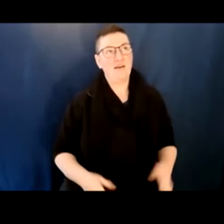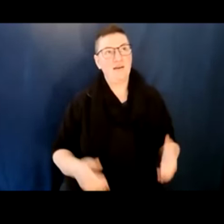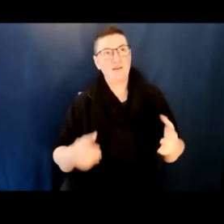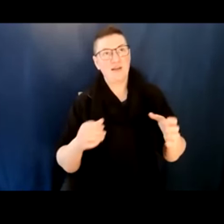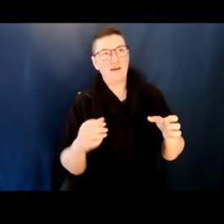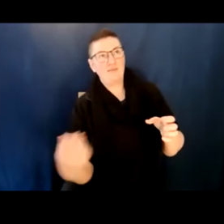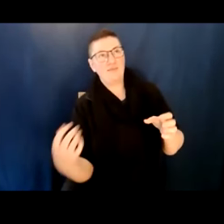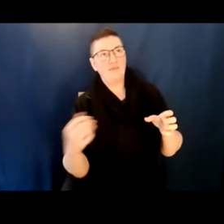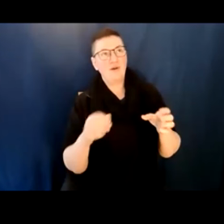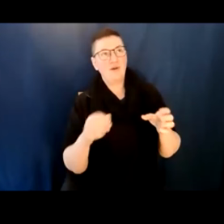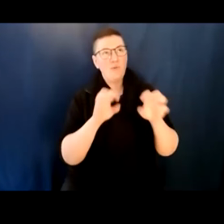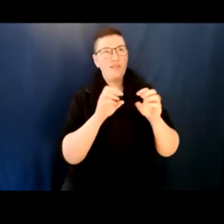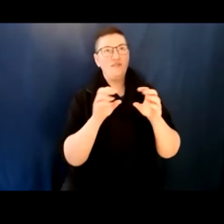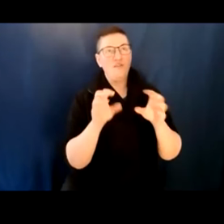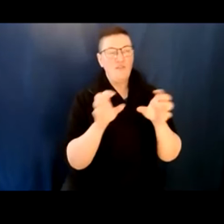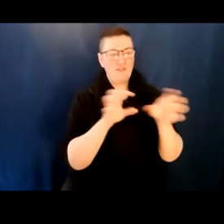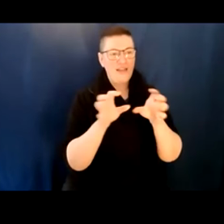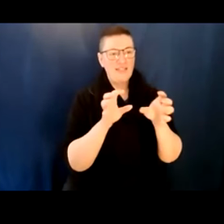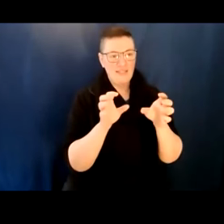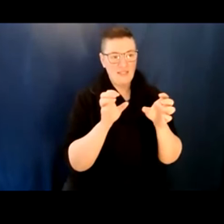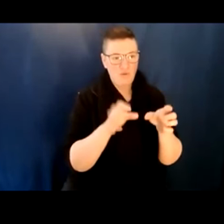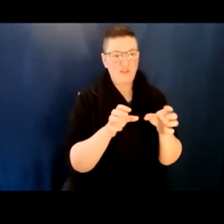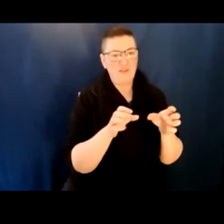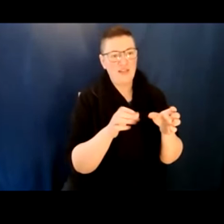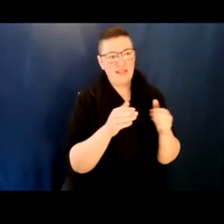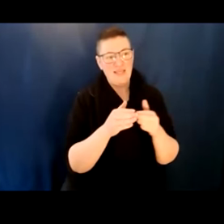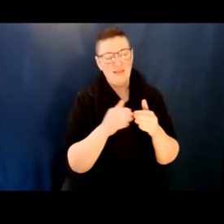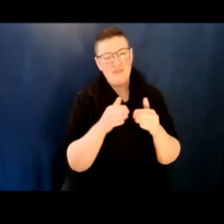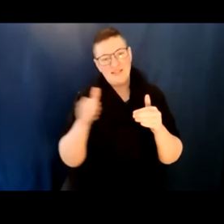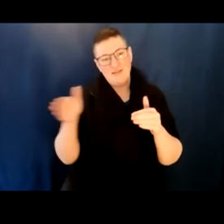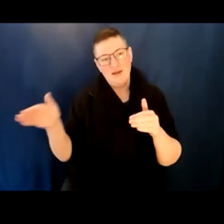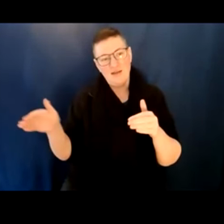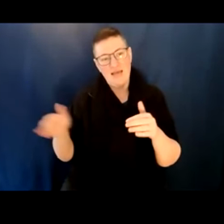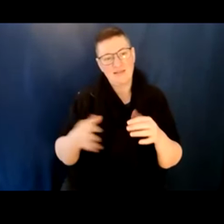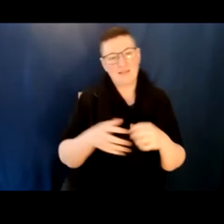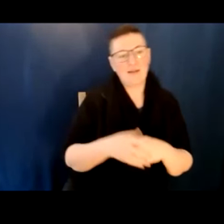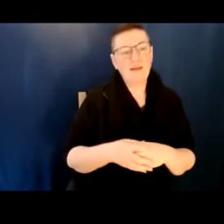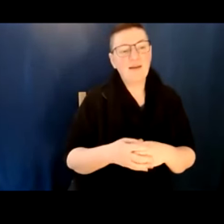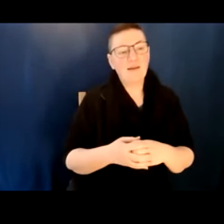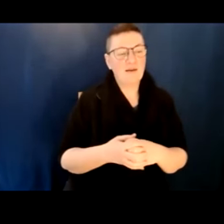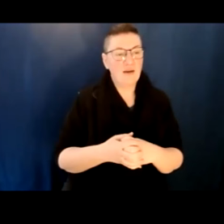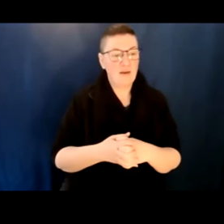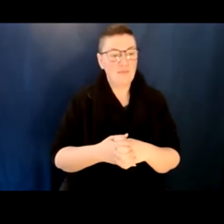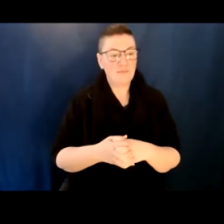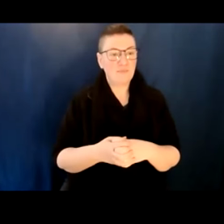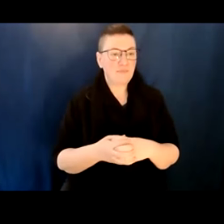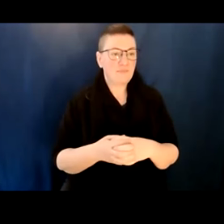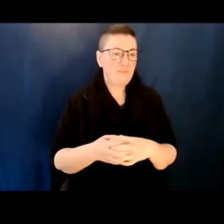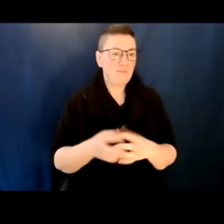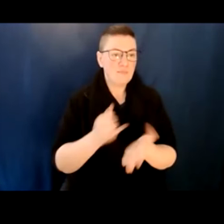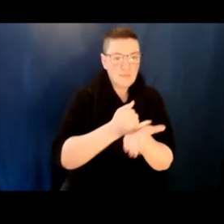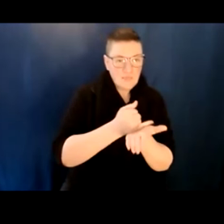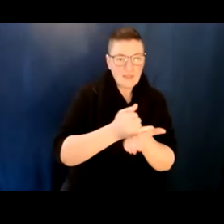a moment of the event is brief, and then the effects last.